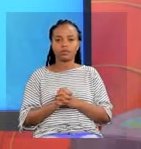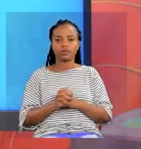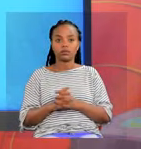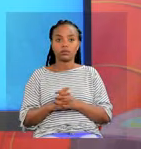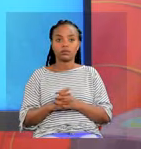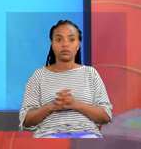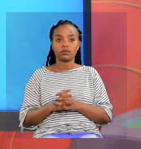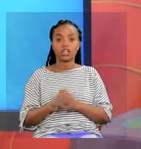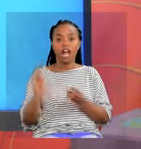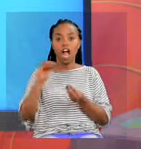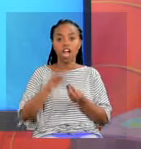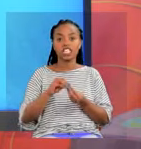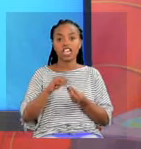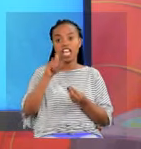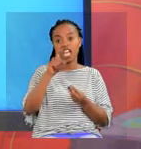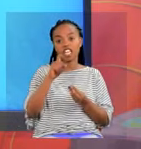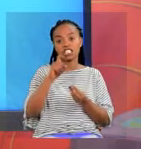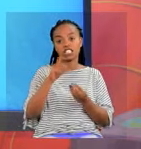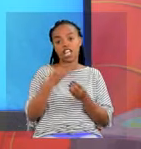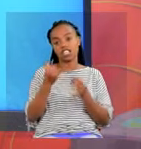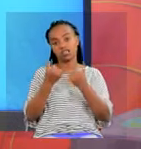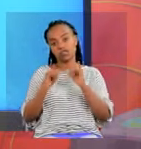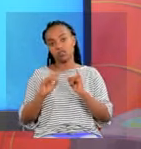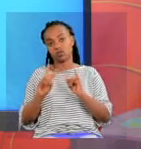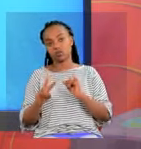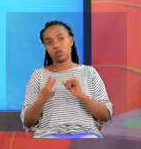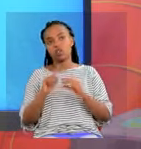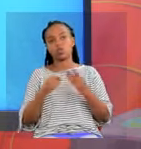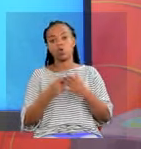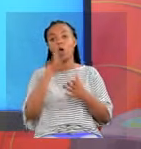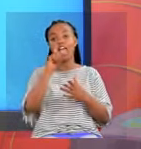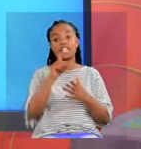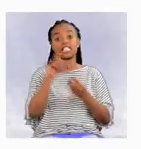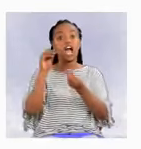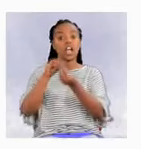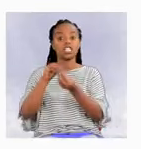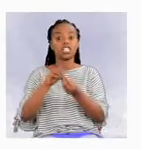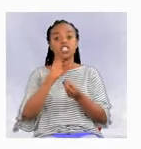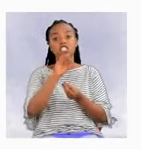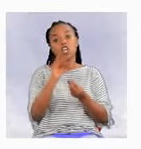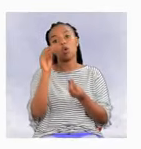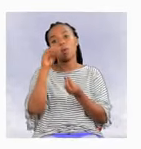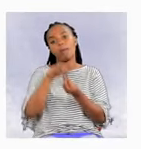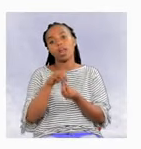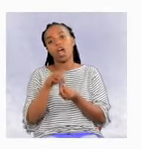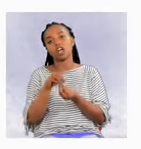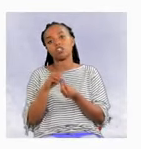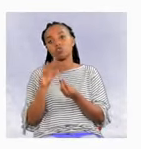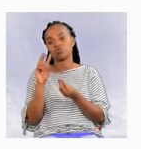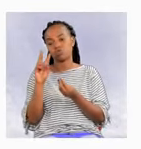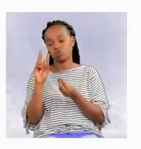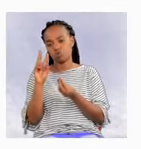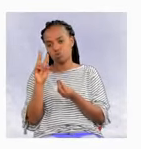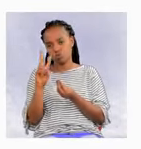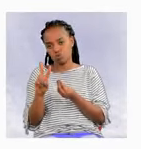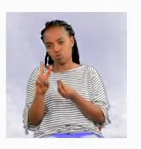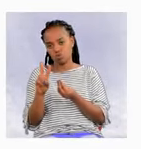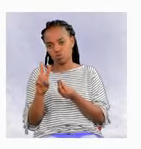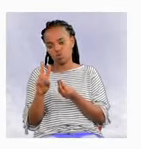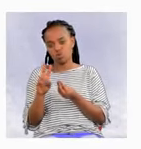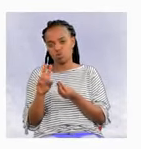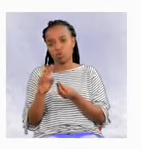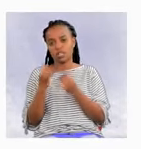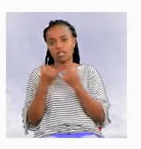add x coordinate and divide by 2. So the x coordinate 0 plus 2. It is 0 plus